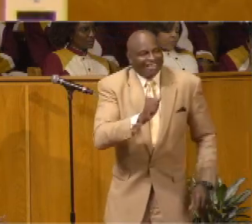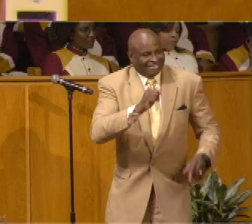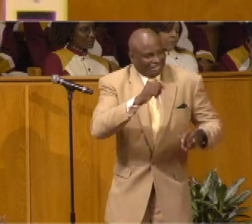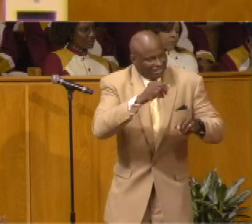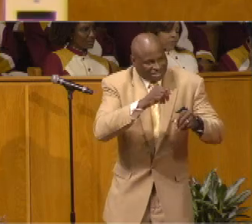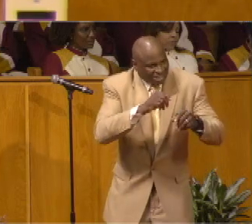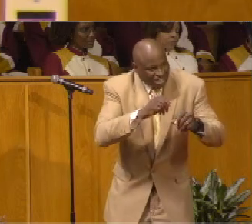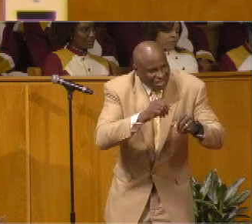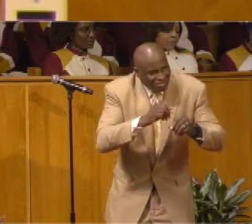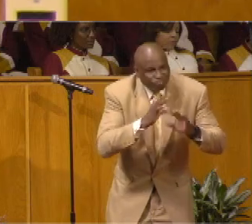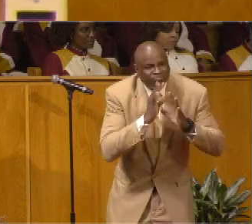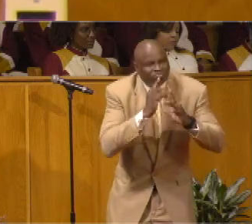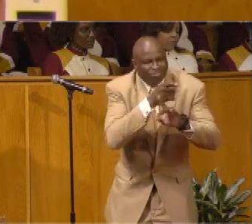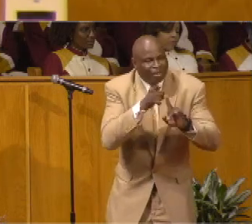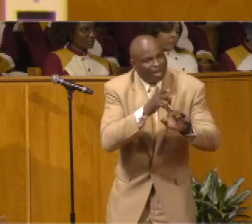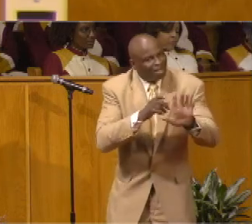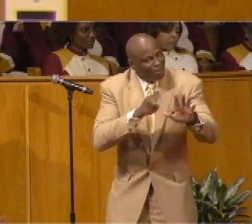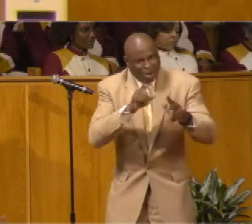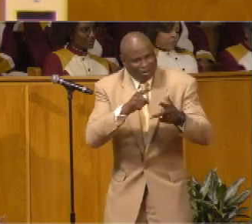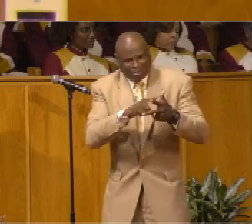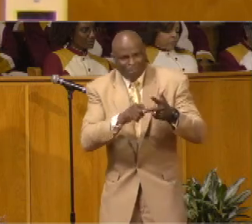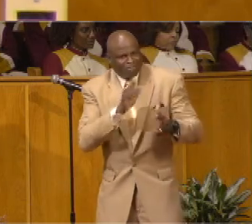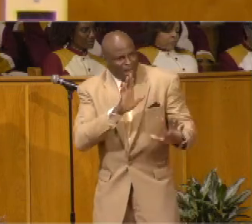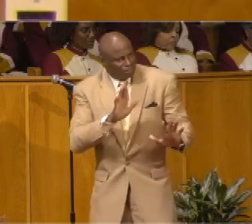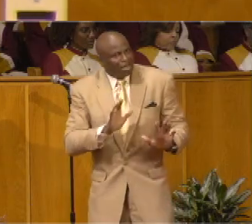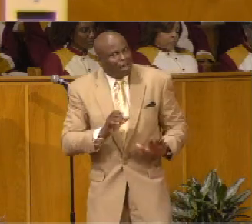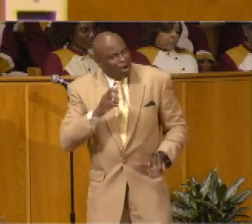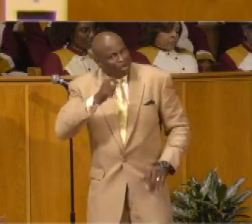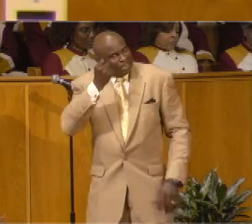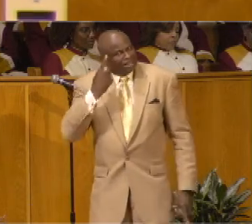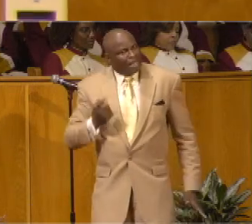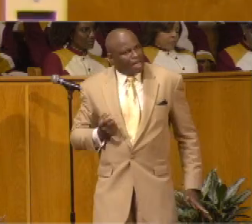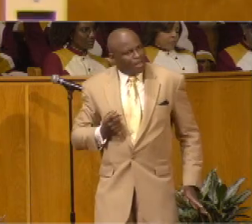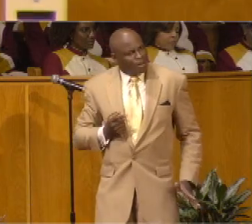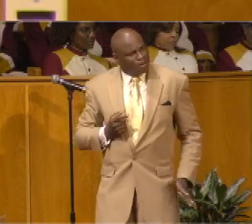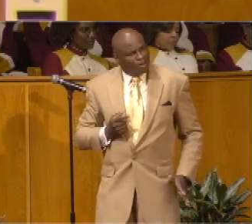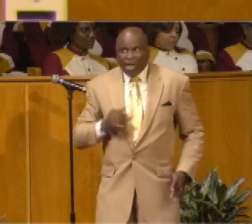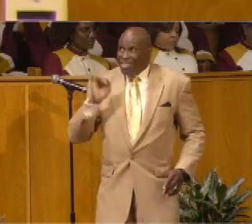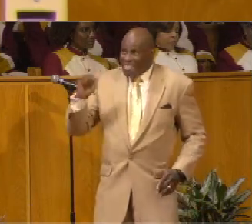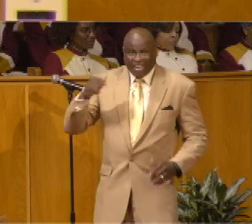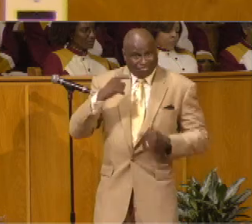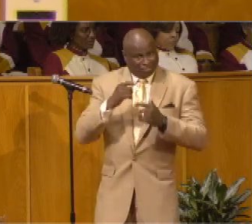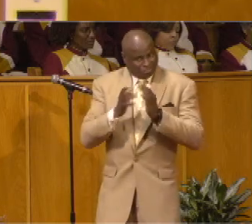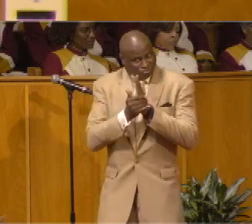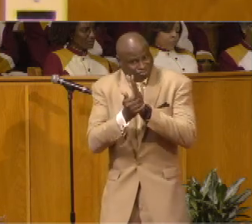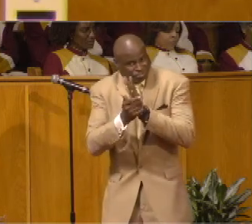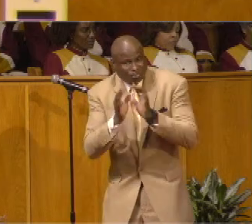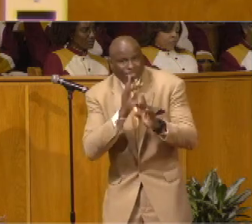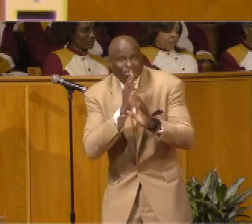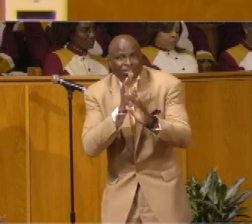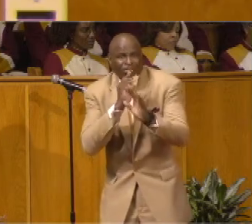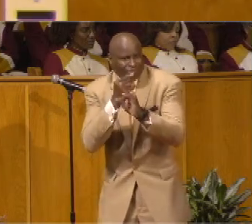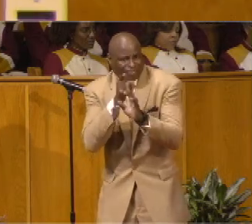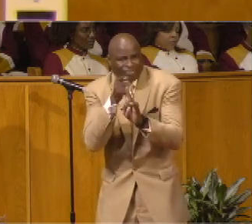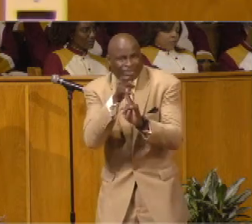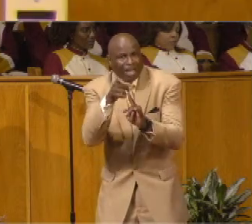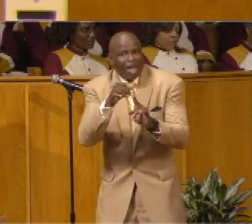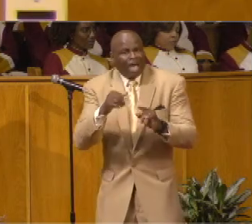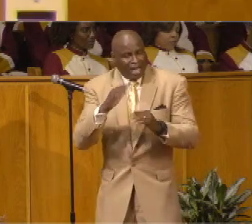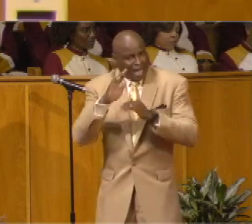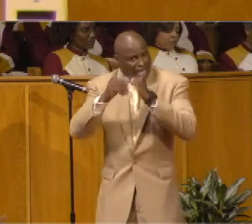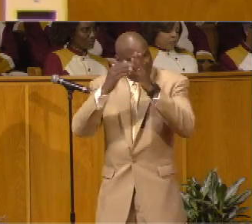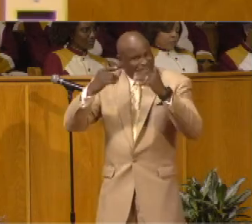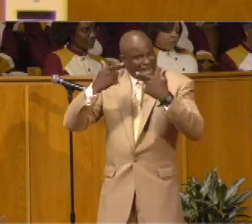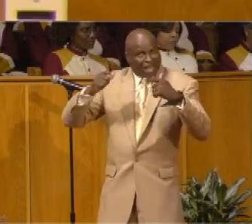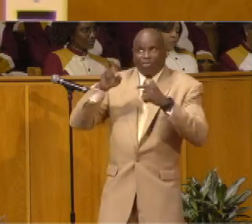tongues. Because Paul understands that glossolalia, the speaking in a heavenly